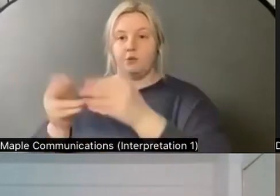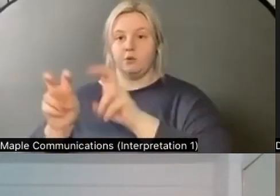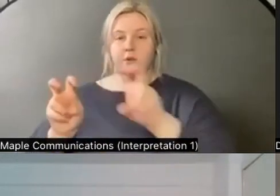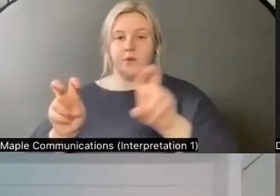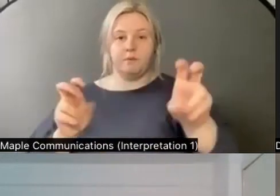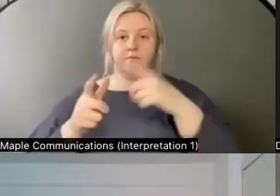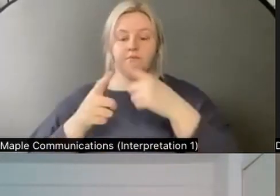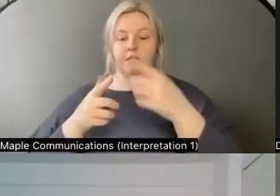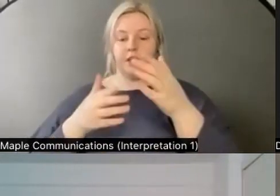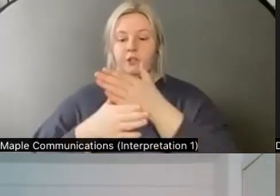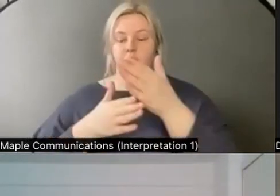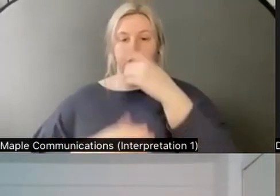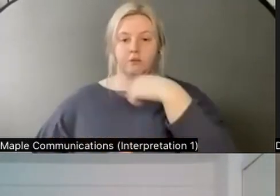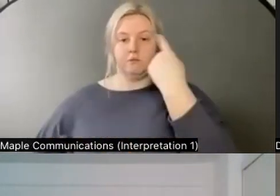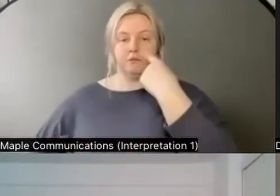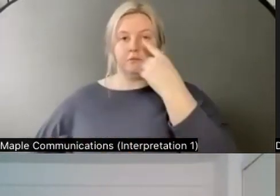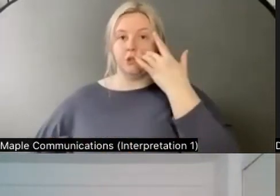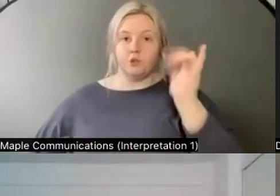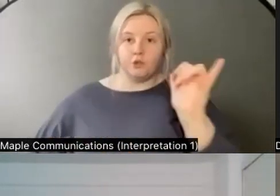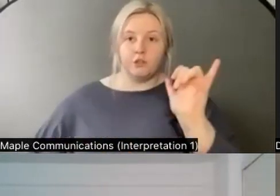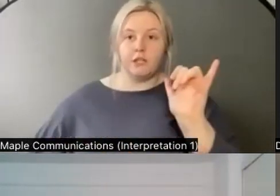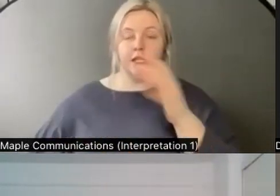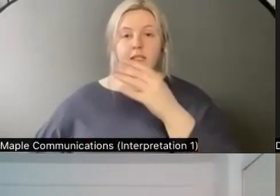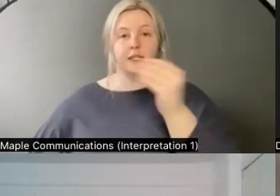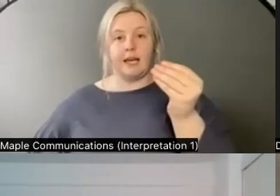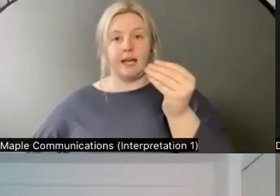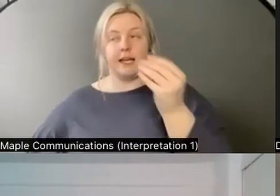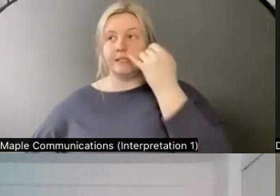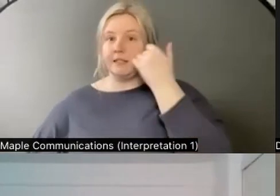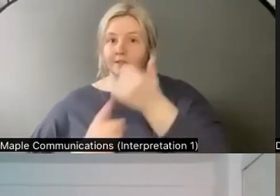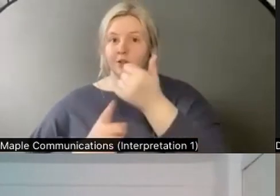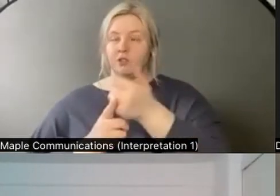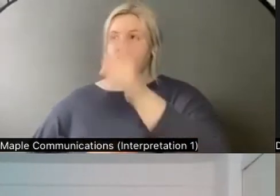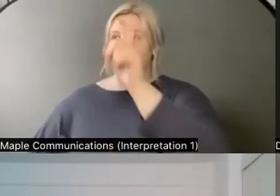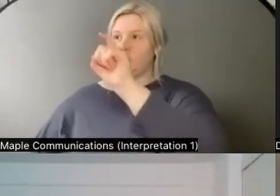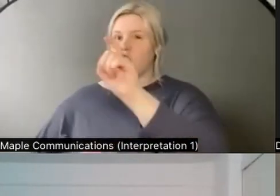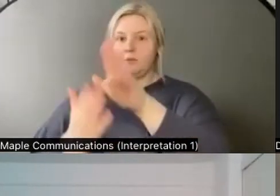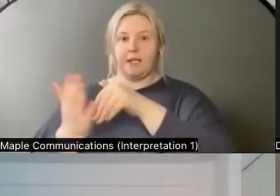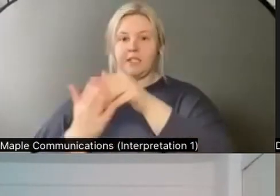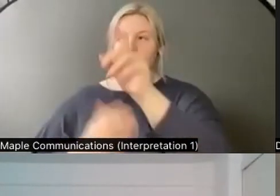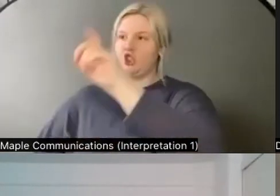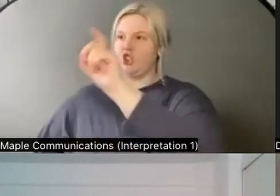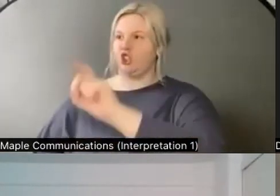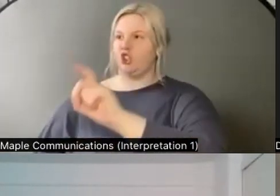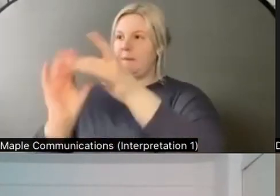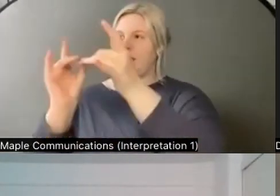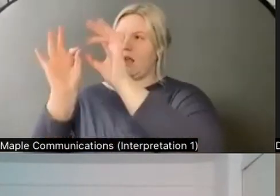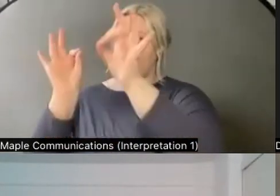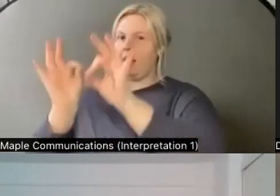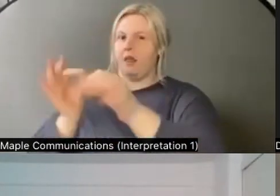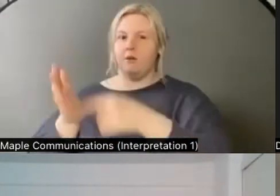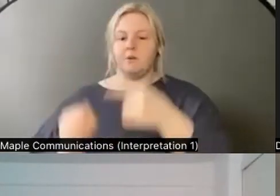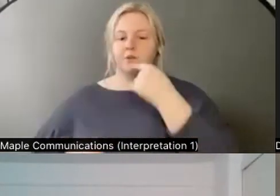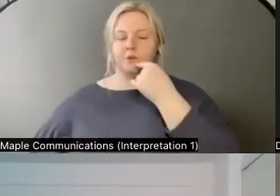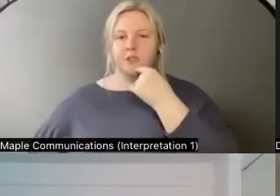and what you would spray paint on Parliament if you were given a spray can. And then any thoughts that